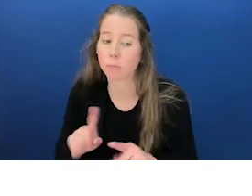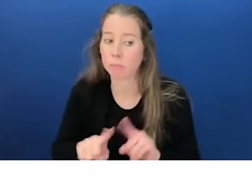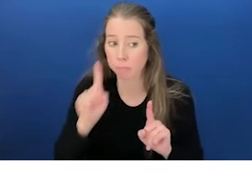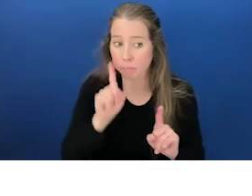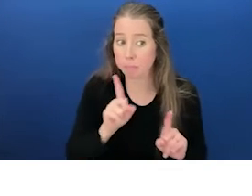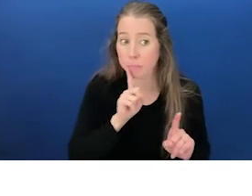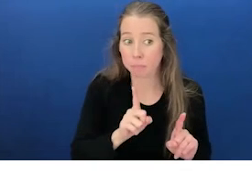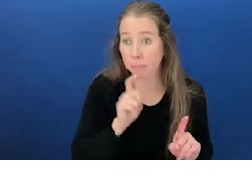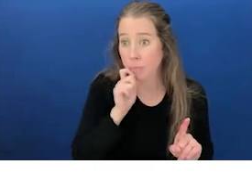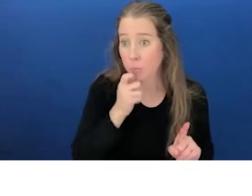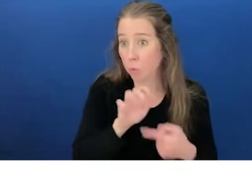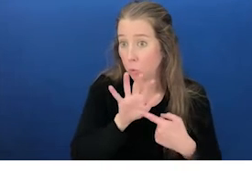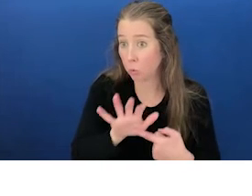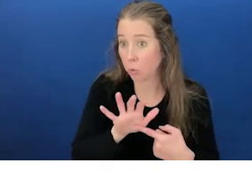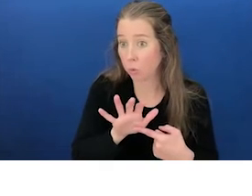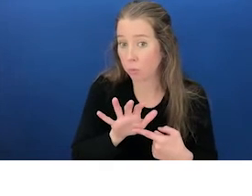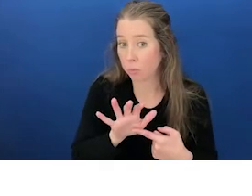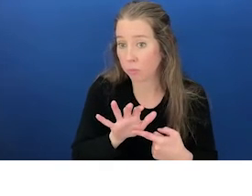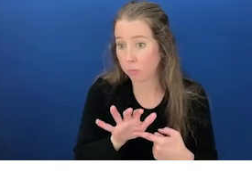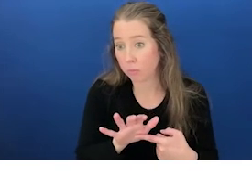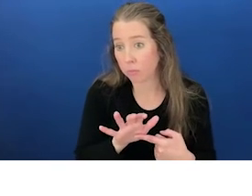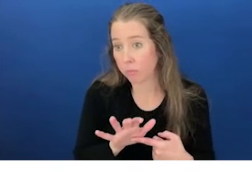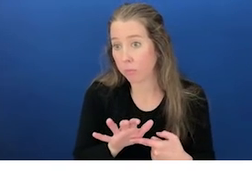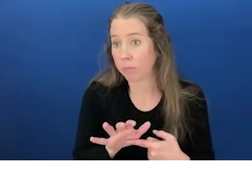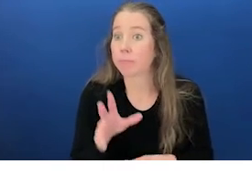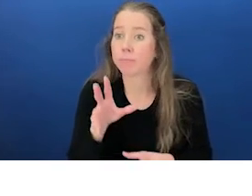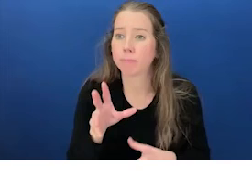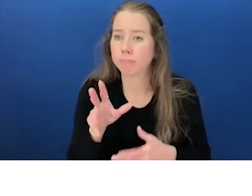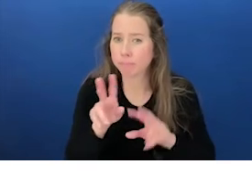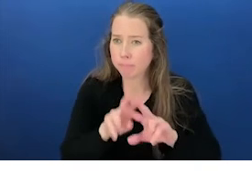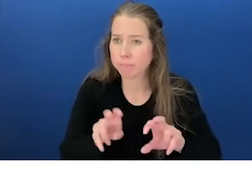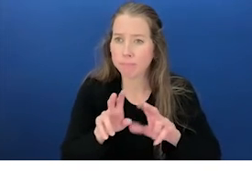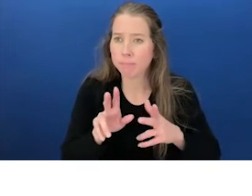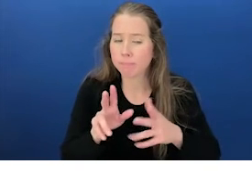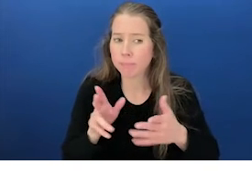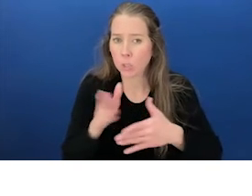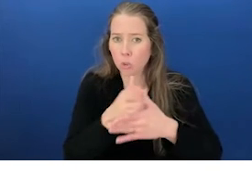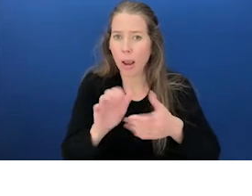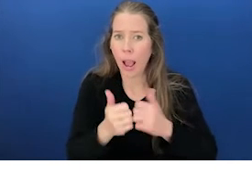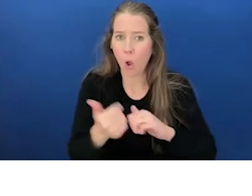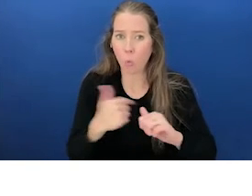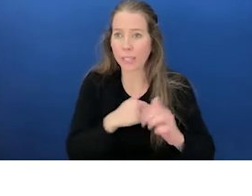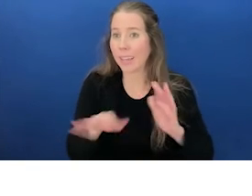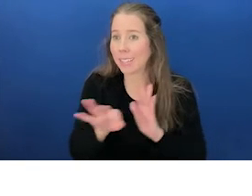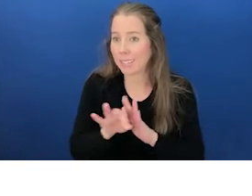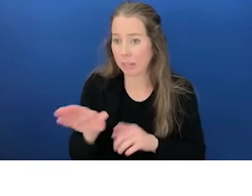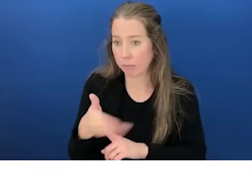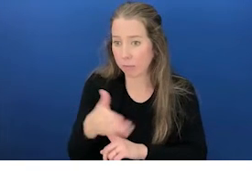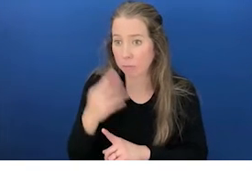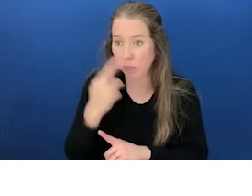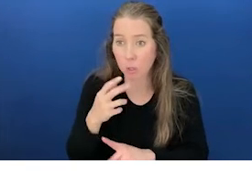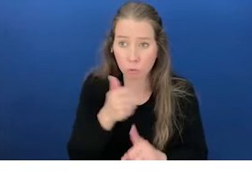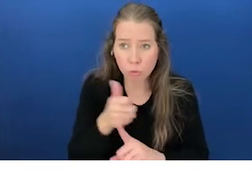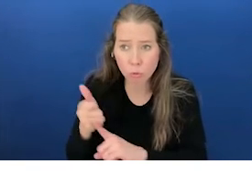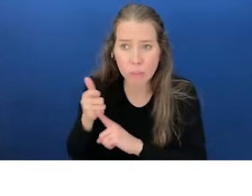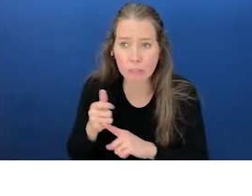show everyone the kind of like insight on how we assign flags, right? Because as instructors, you raise flags and you